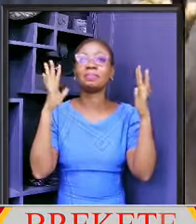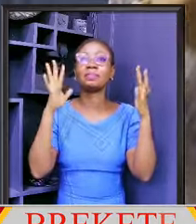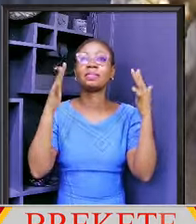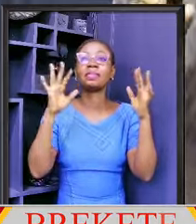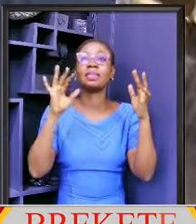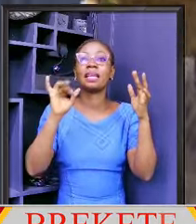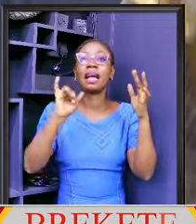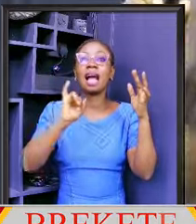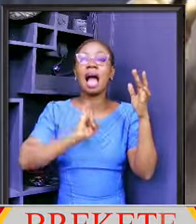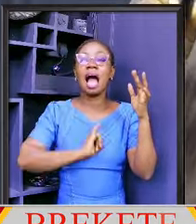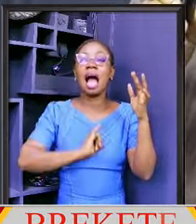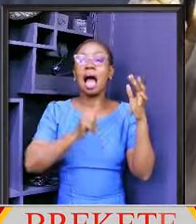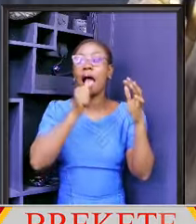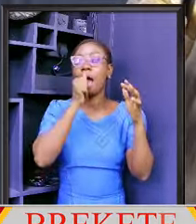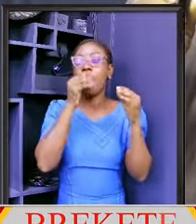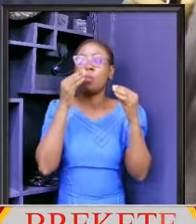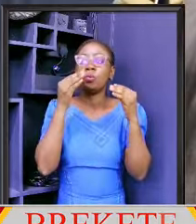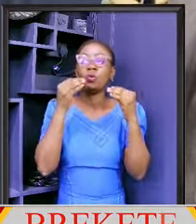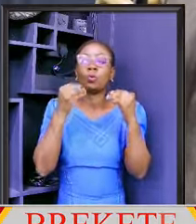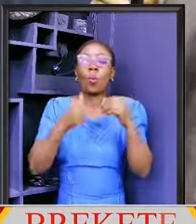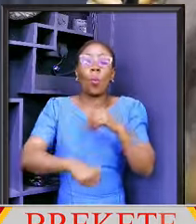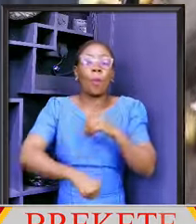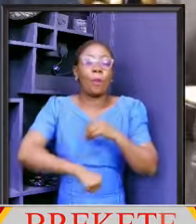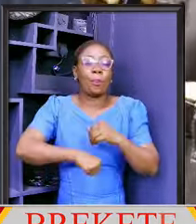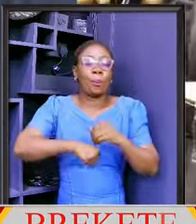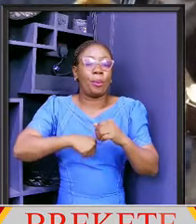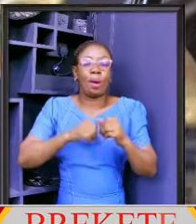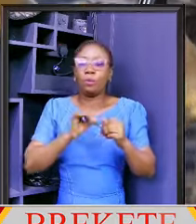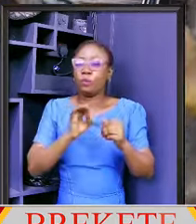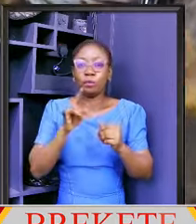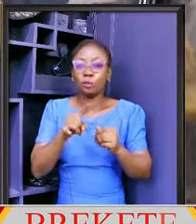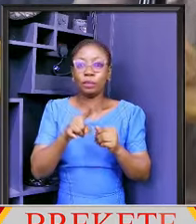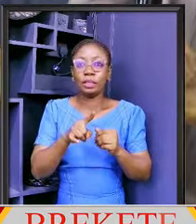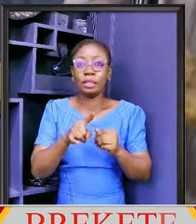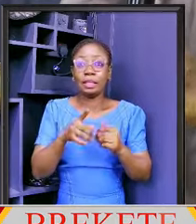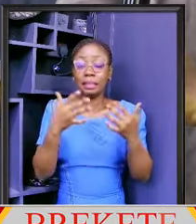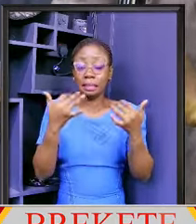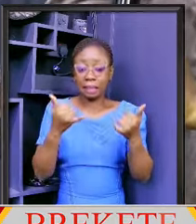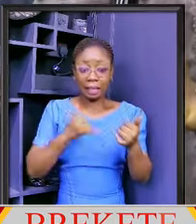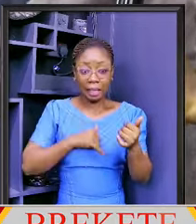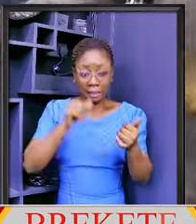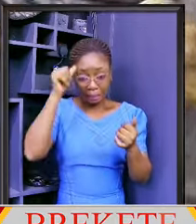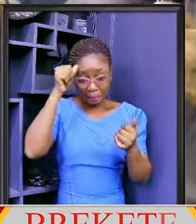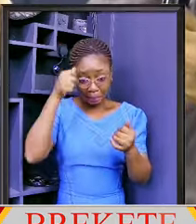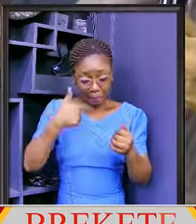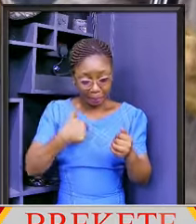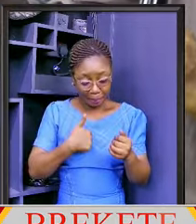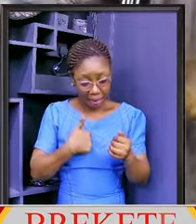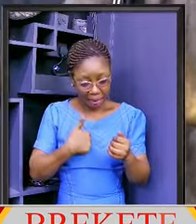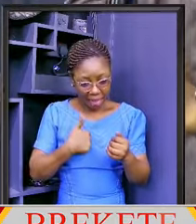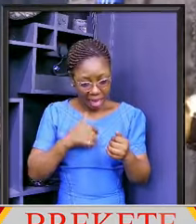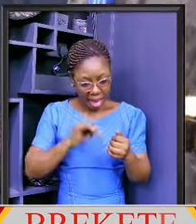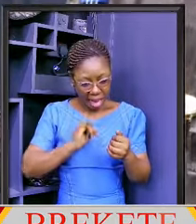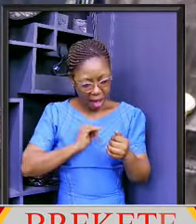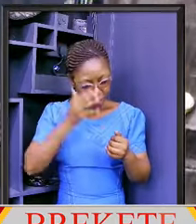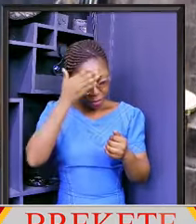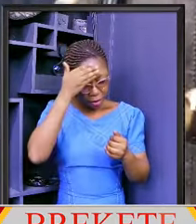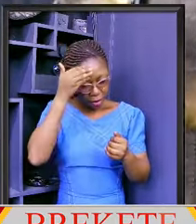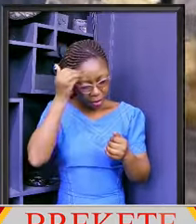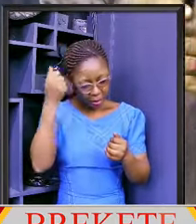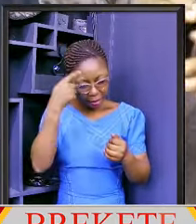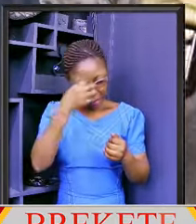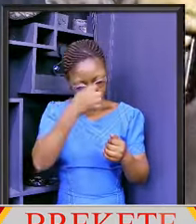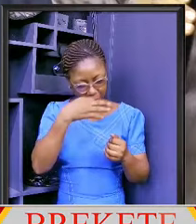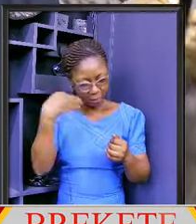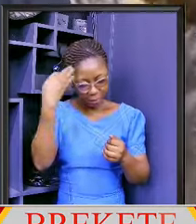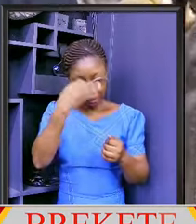I am super proud of you. Thank you, my ordinary. Now when you remind me, I don't forget your face.